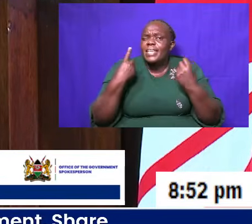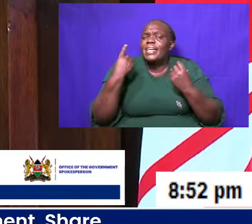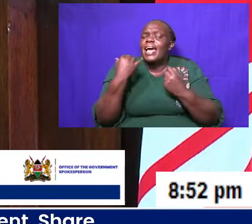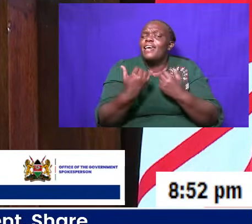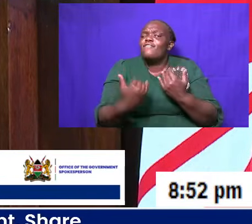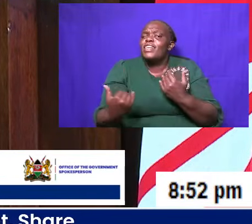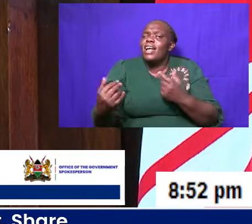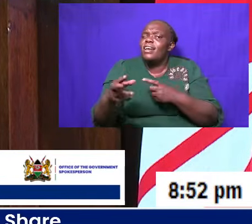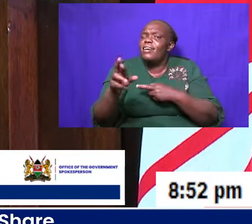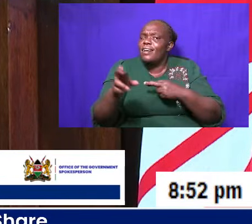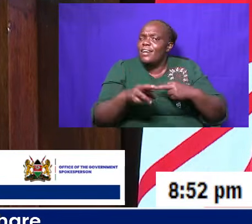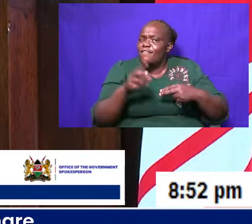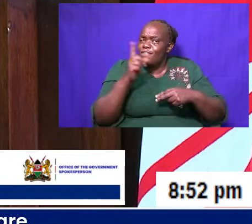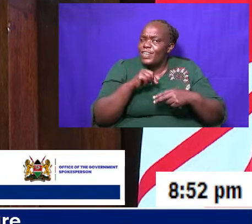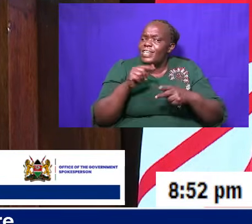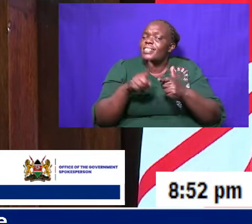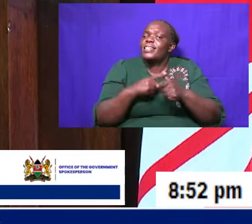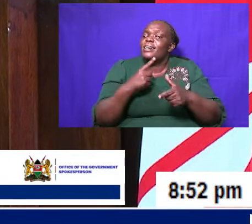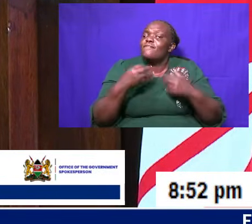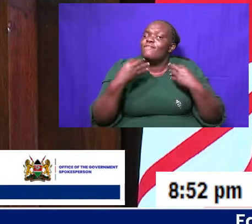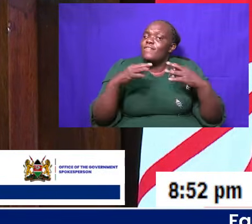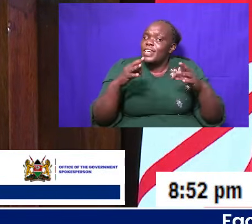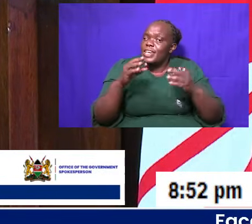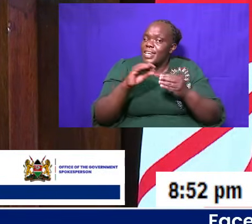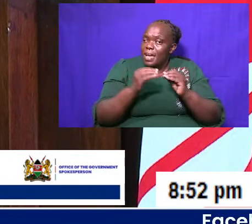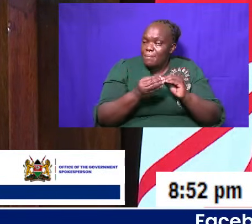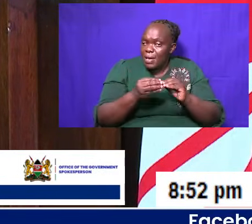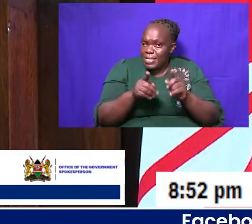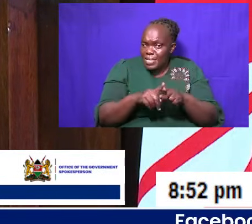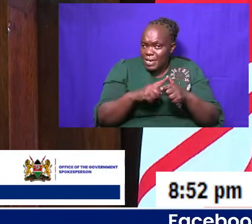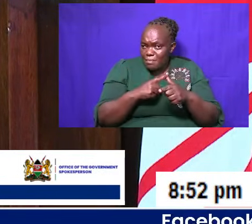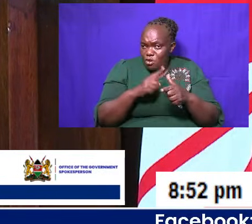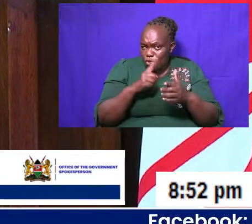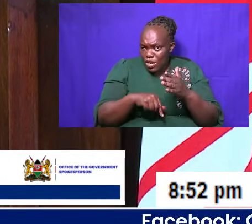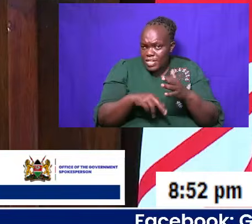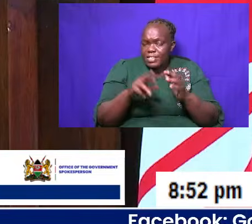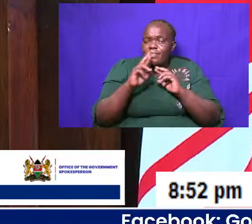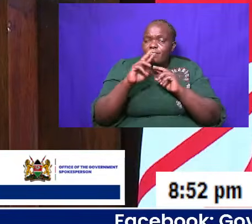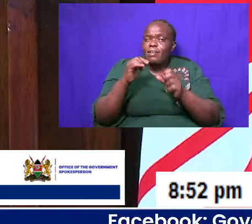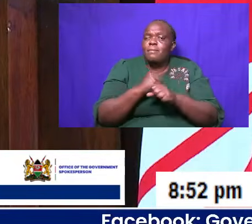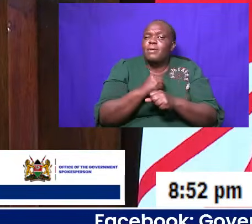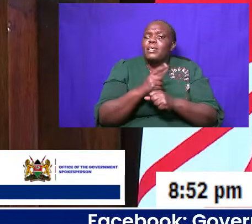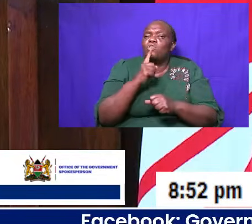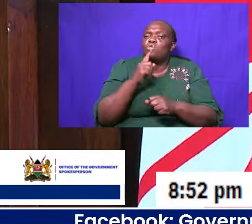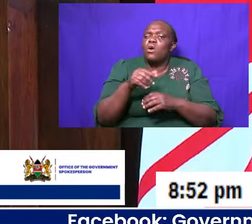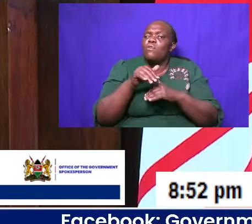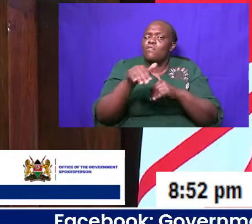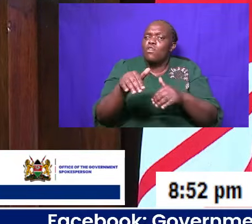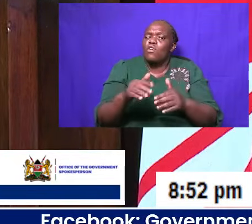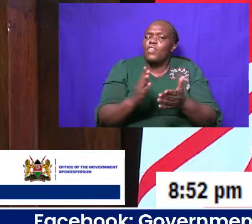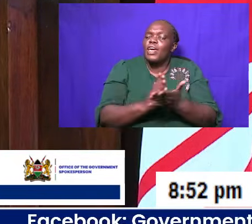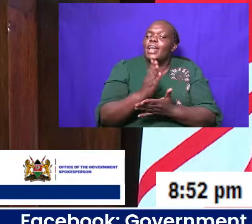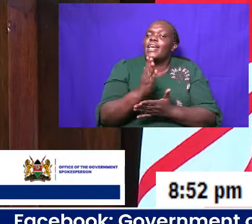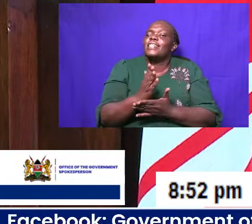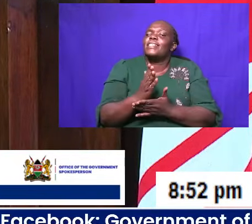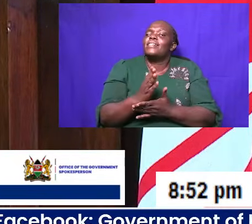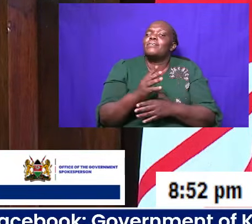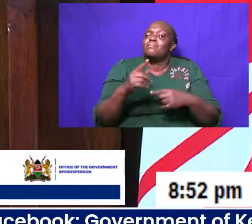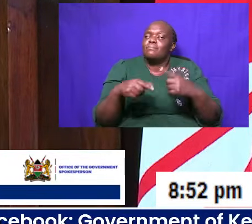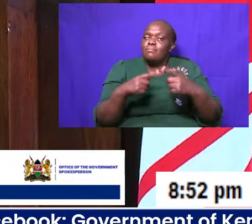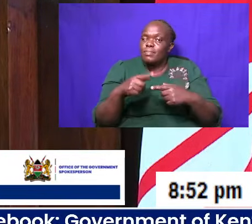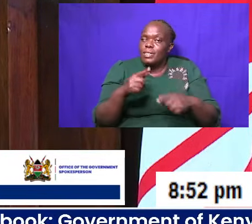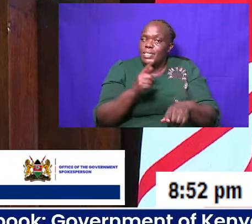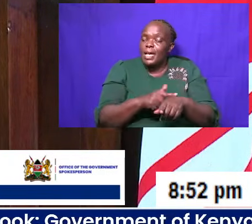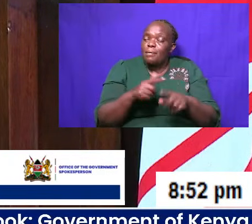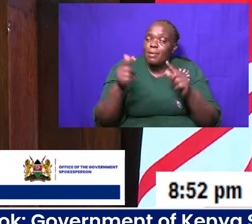defiled, please know that that is a criminal case. Don't solve it at home. Ensure that we follow the right processes when it